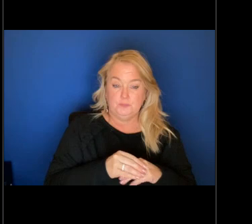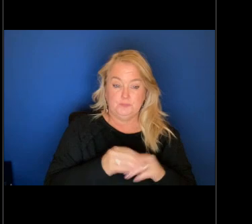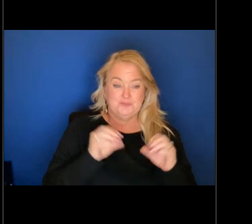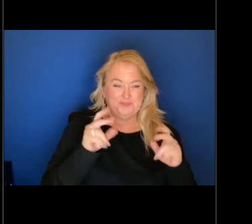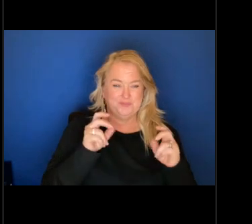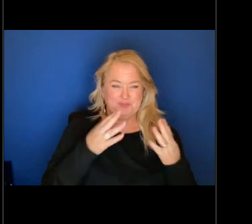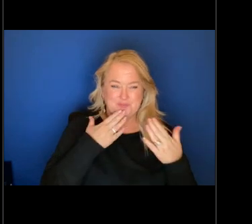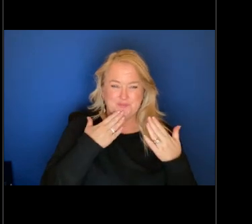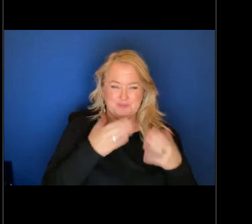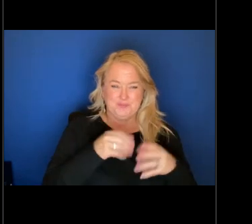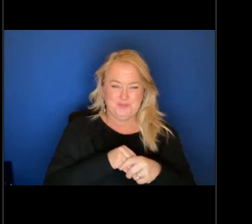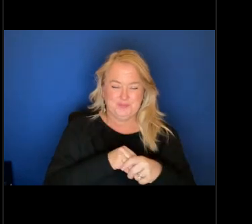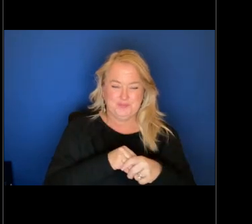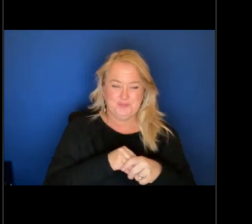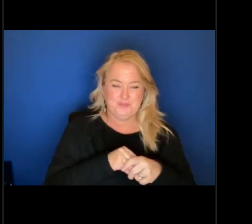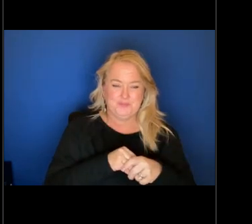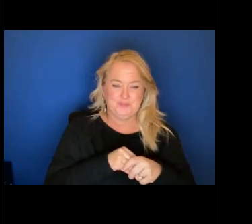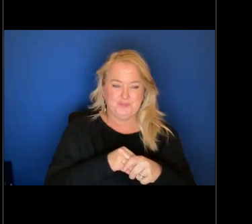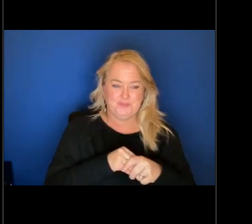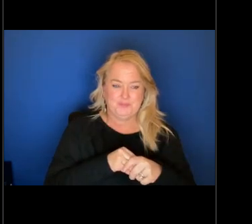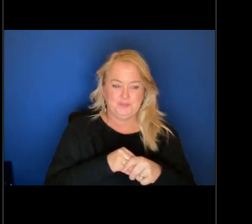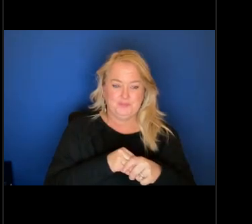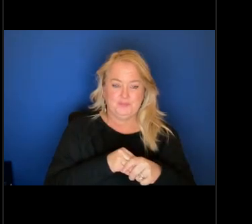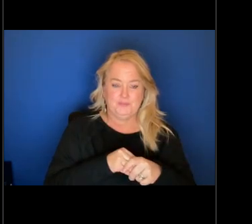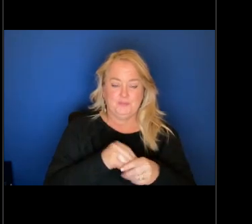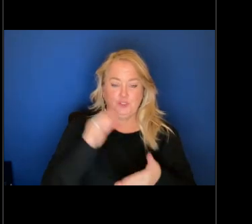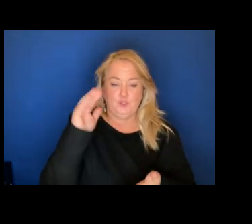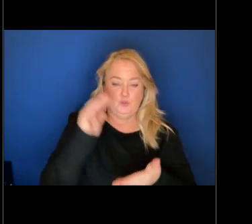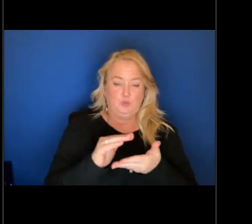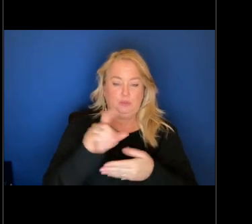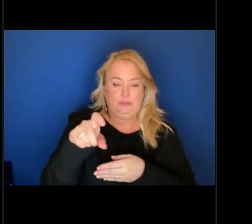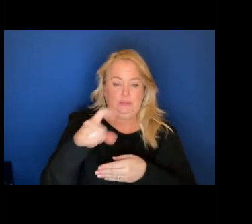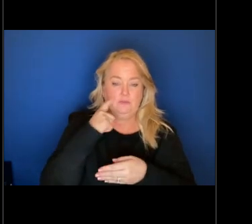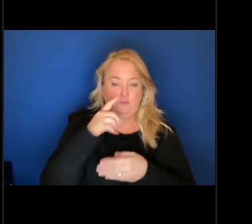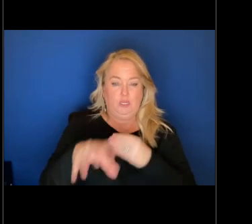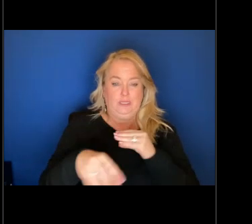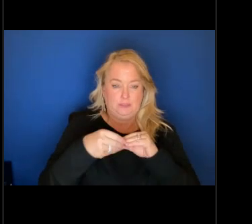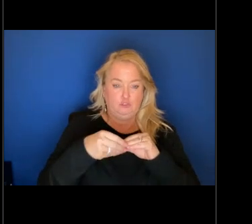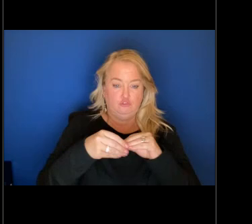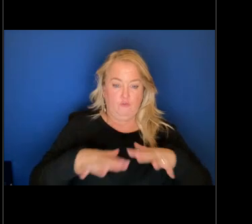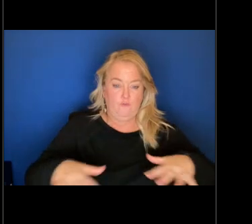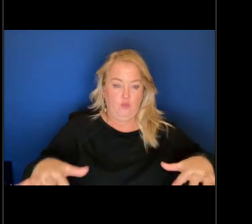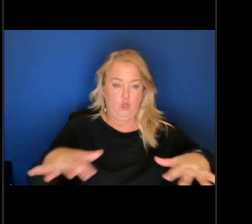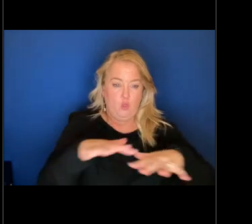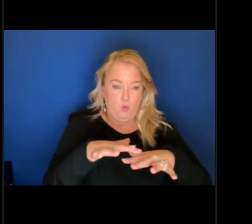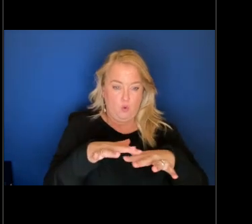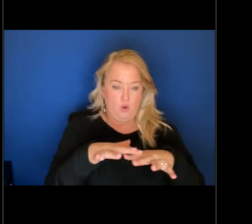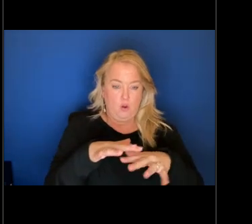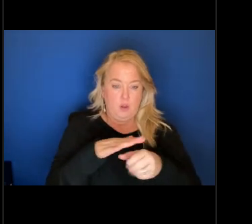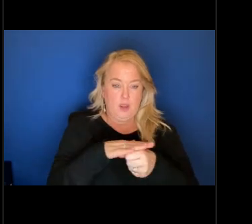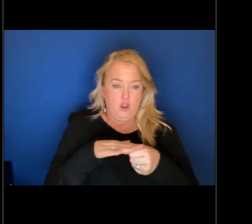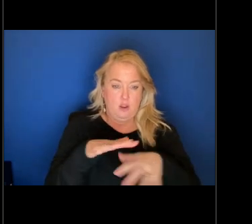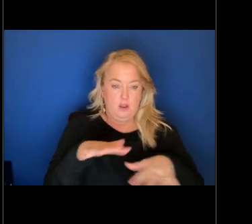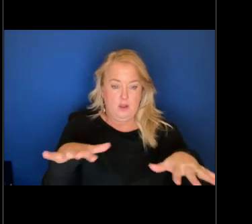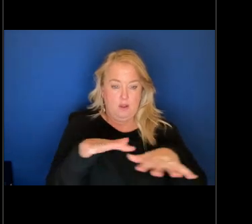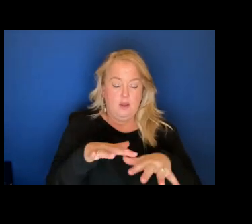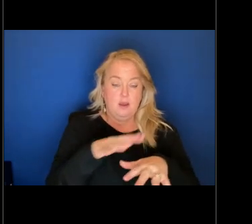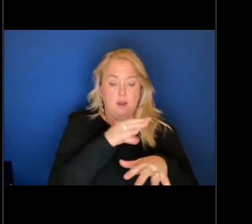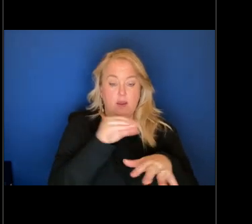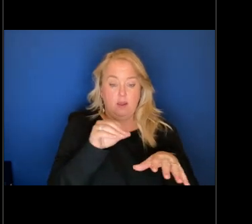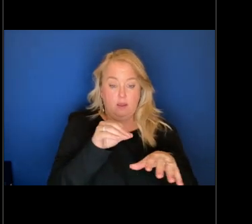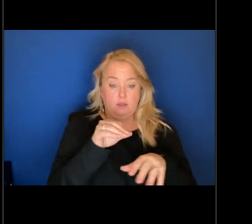Okay, thank you, Joe. To reduce the need for additional floor space,